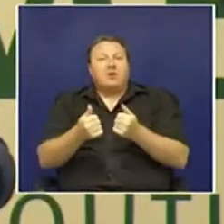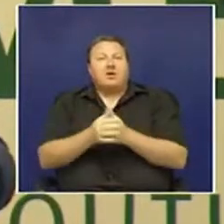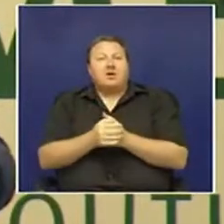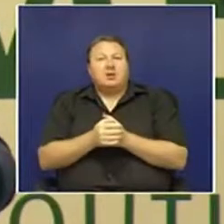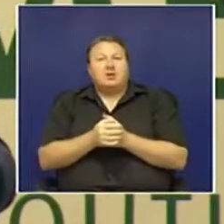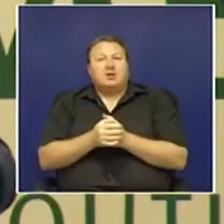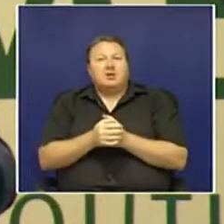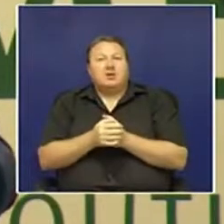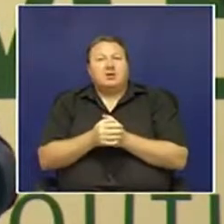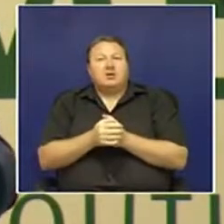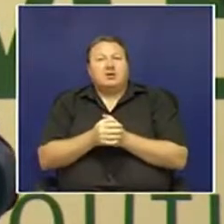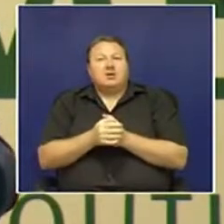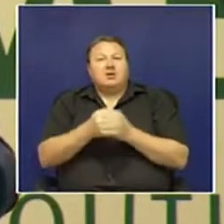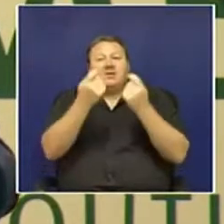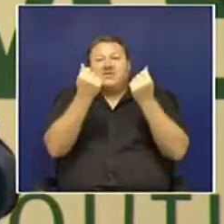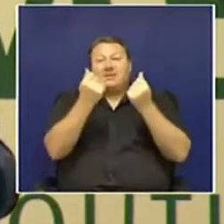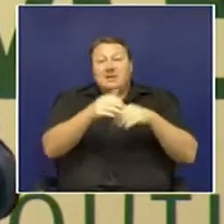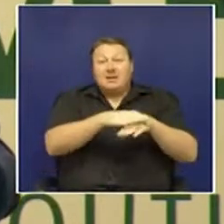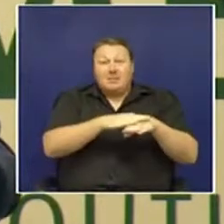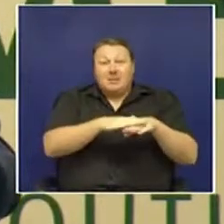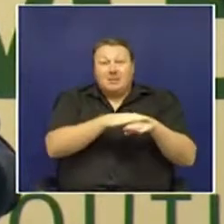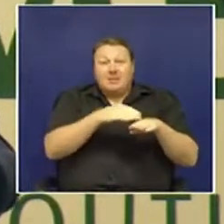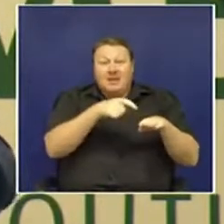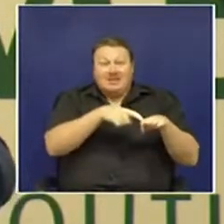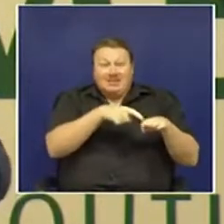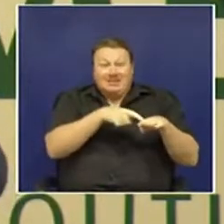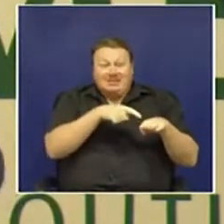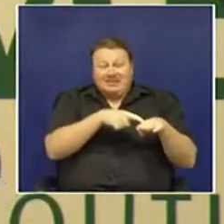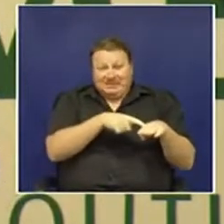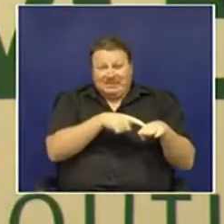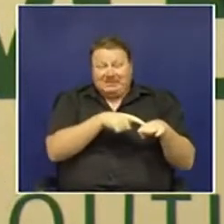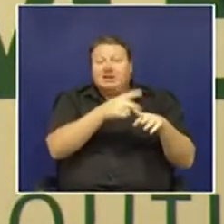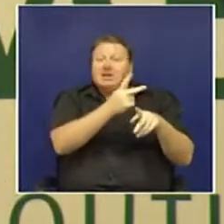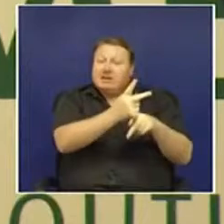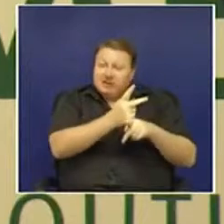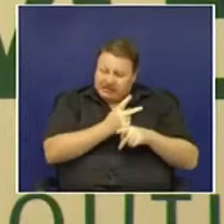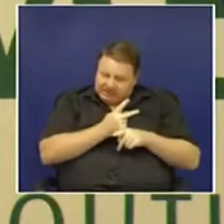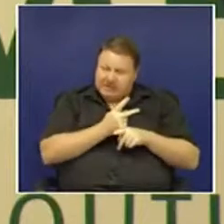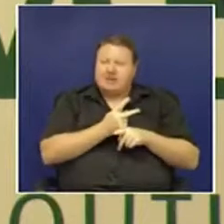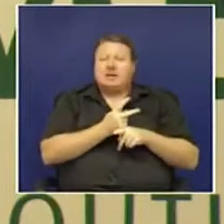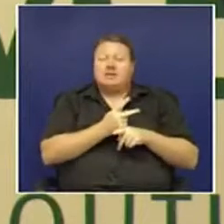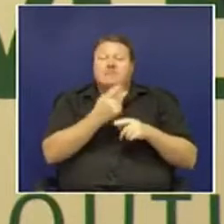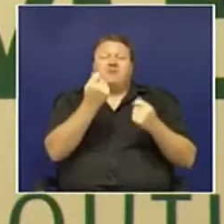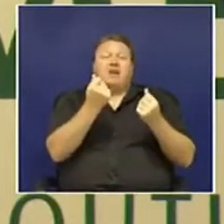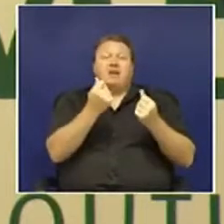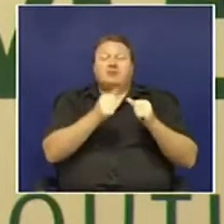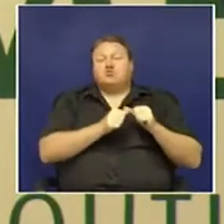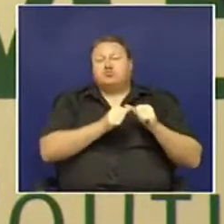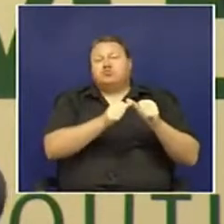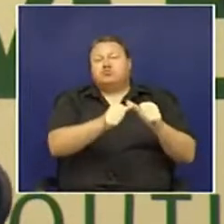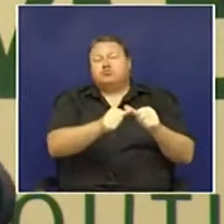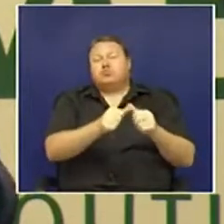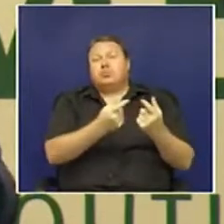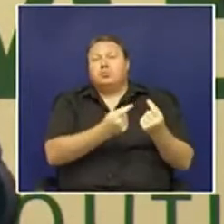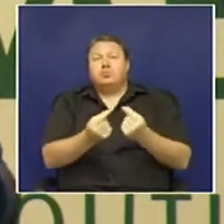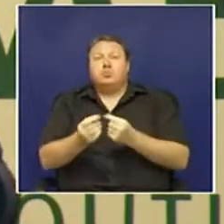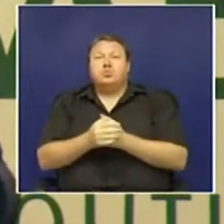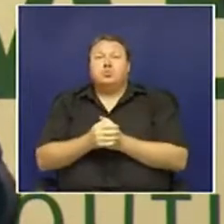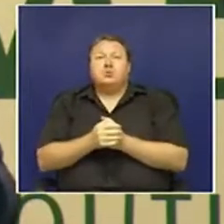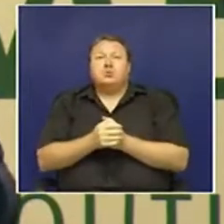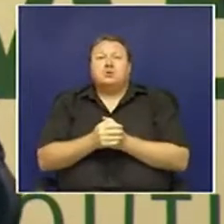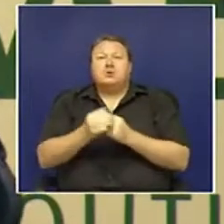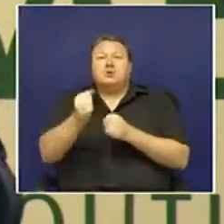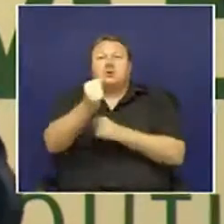anchor aims to entrench fiscal credibility. Madam Speaker, the structural reforms to